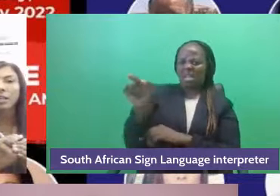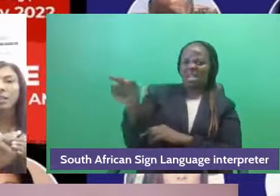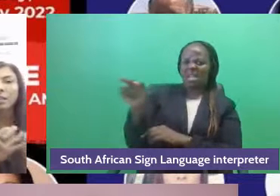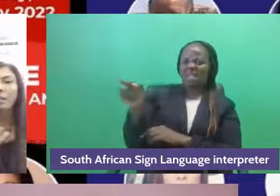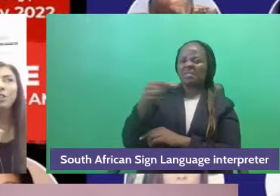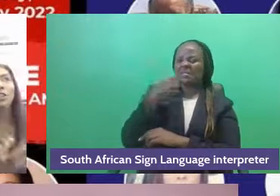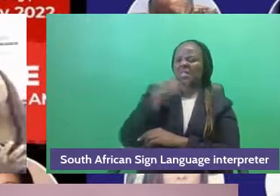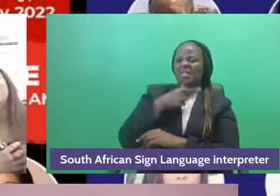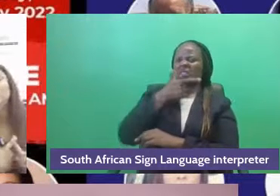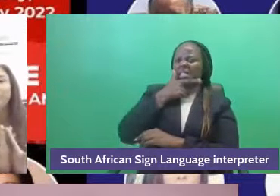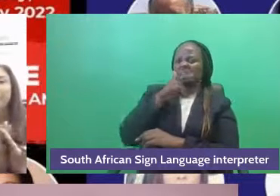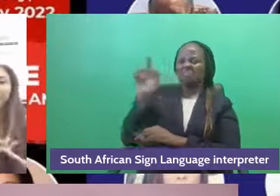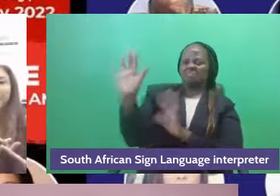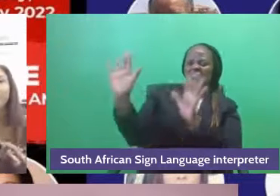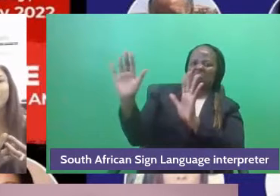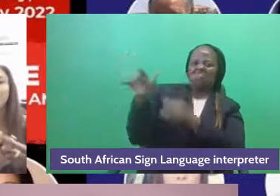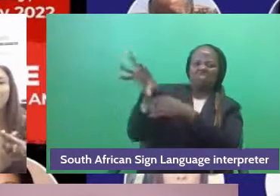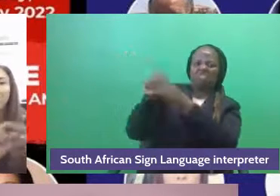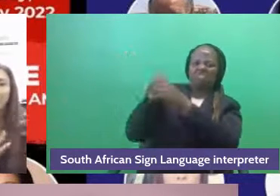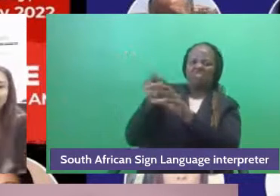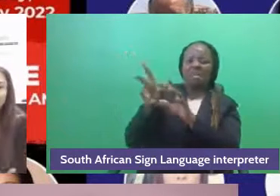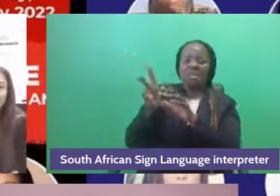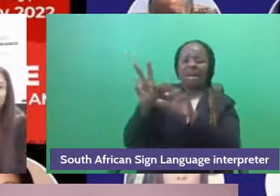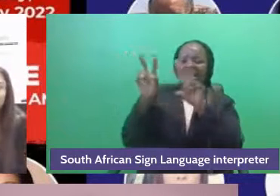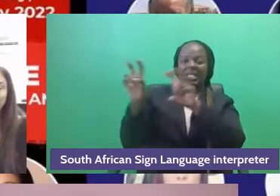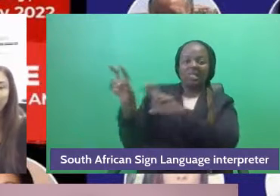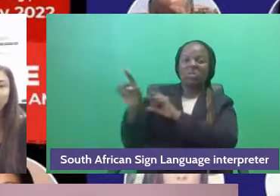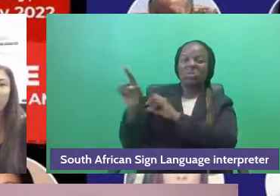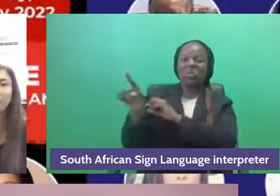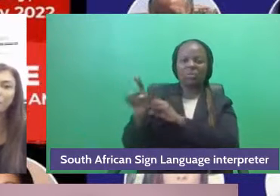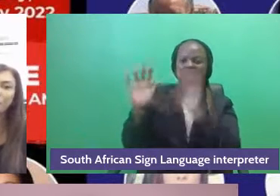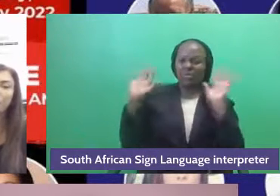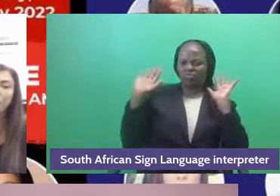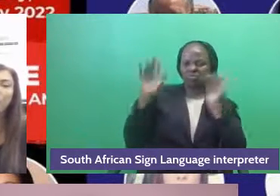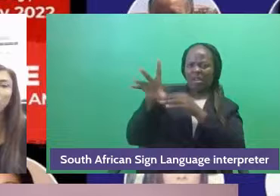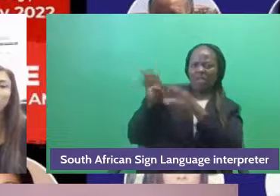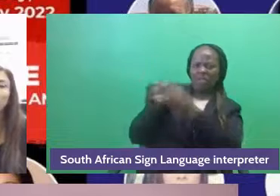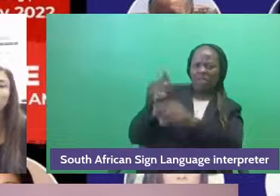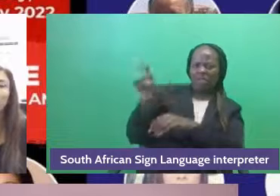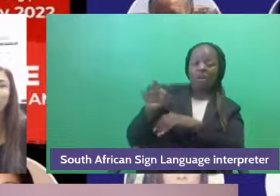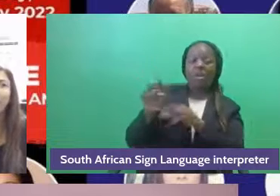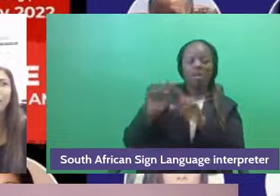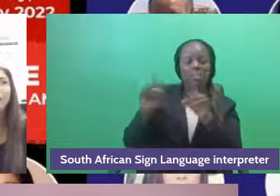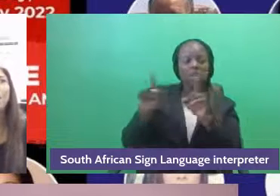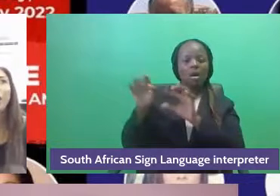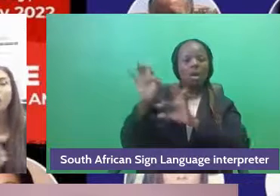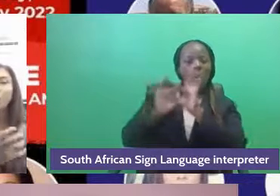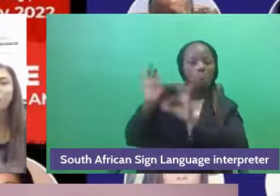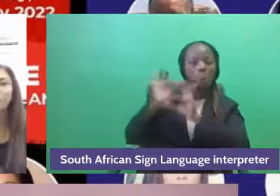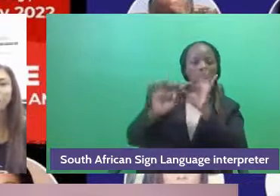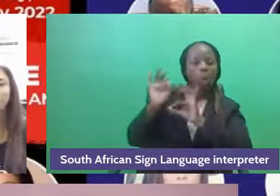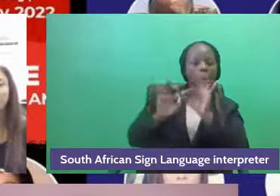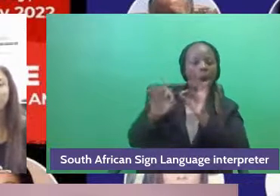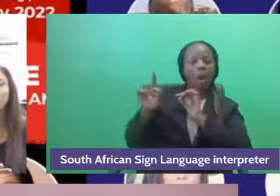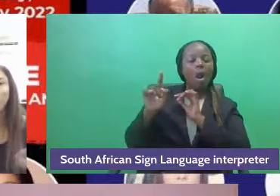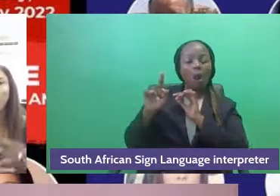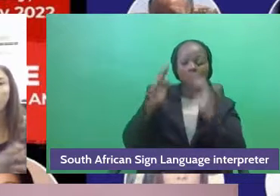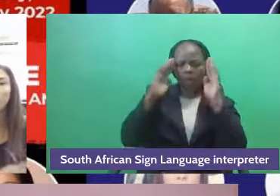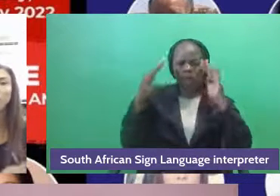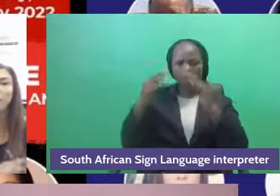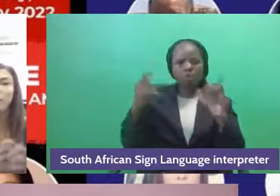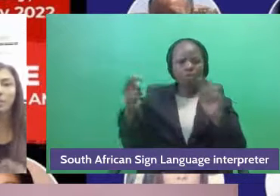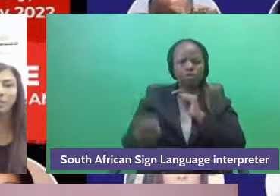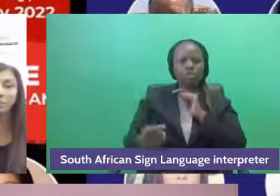the issues or criteria that we want to distance ourselves. But actually, if you unpack it and change your focus, we're